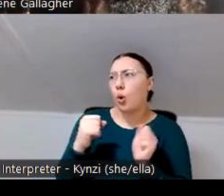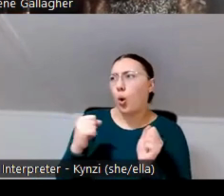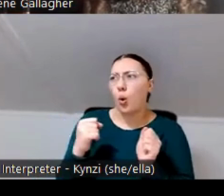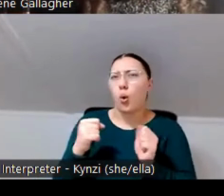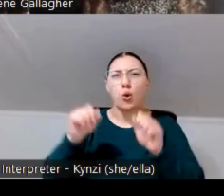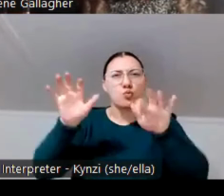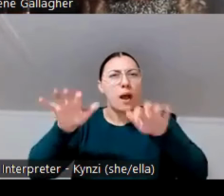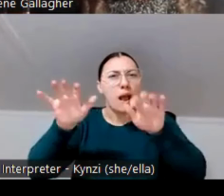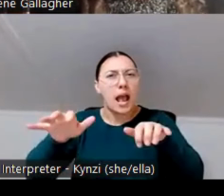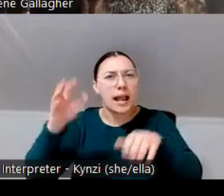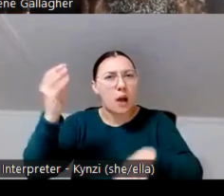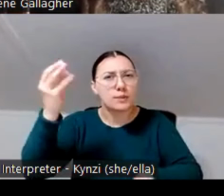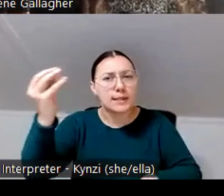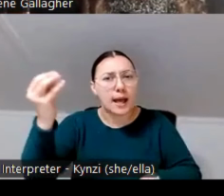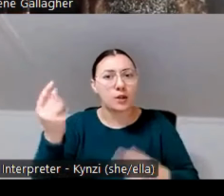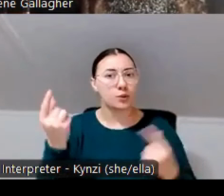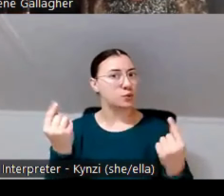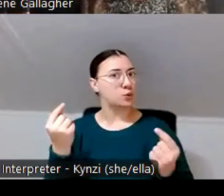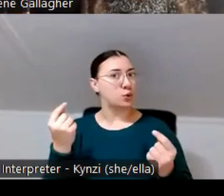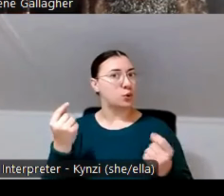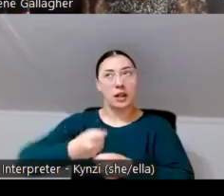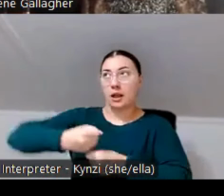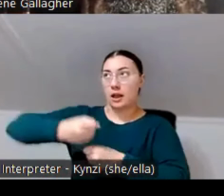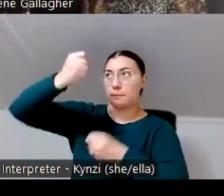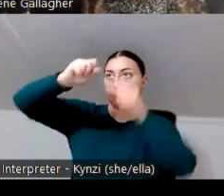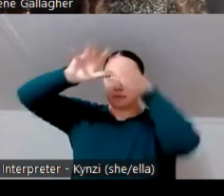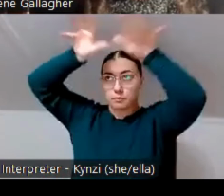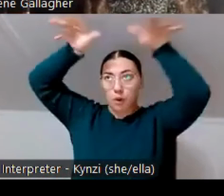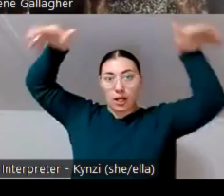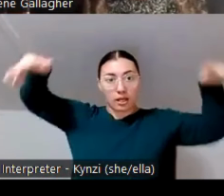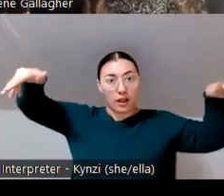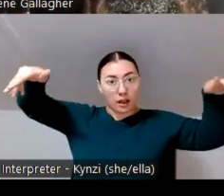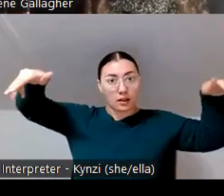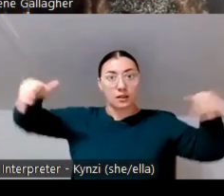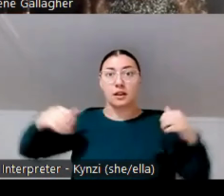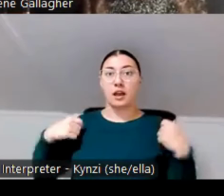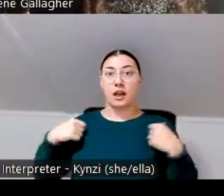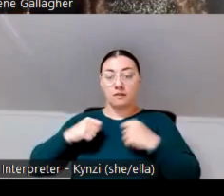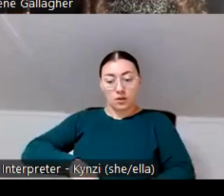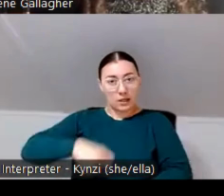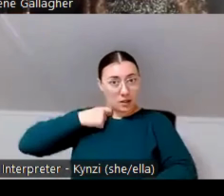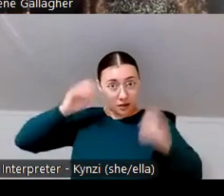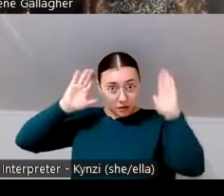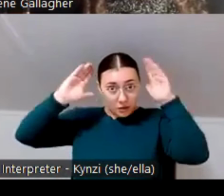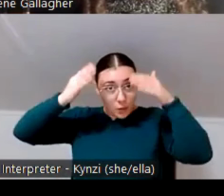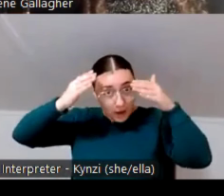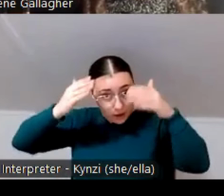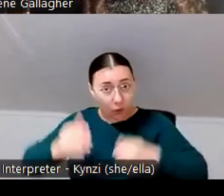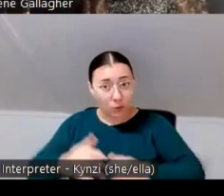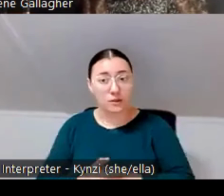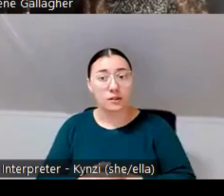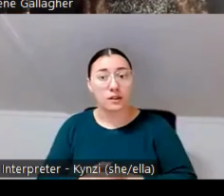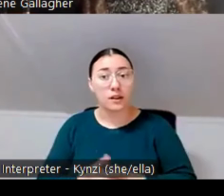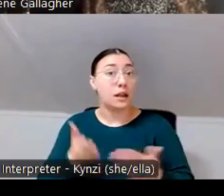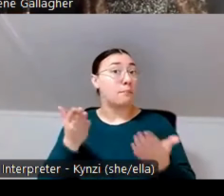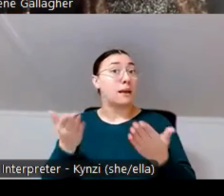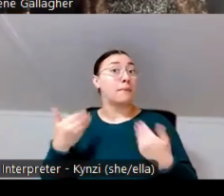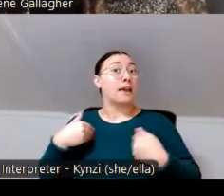raincoat to stay dry. You might also have rain boots, or maybe you like to wear a